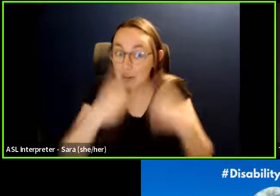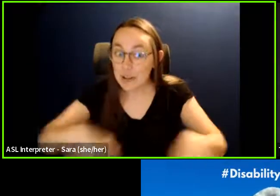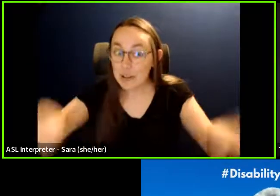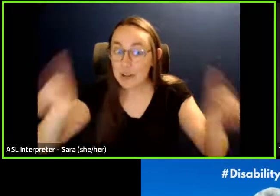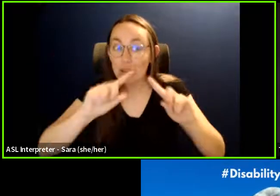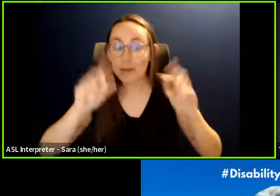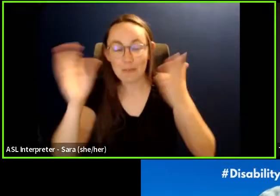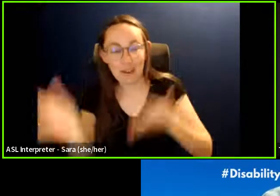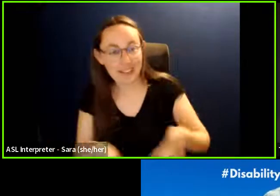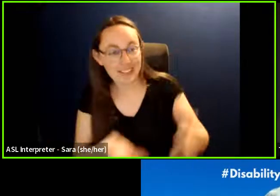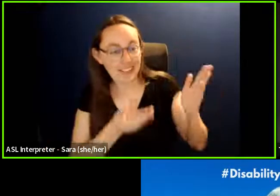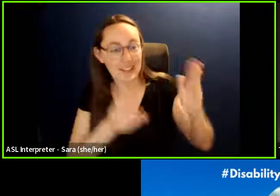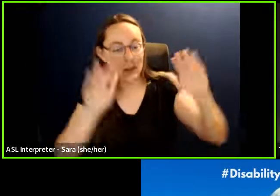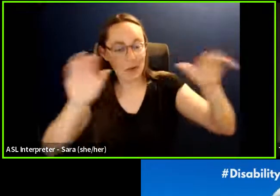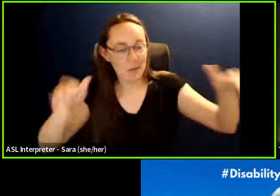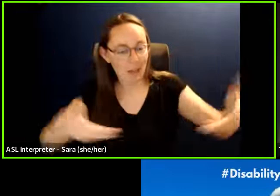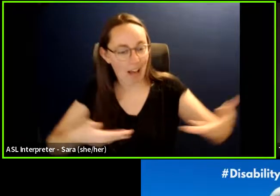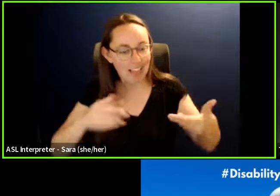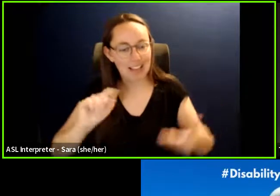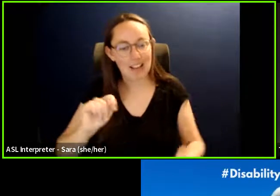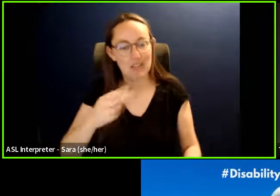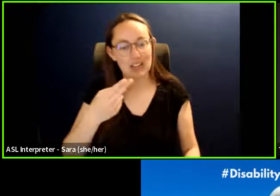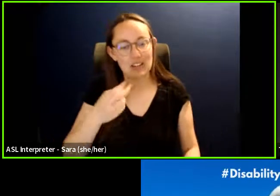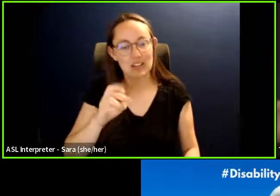welcoming Dr. Therese Willkomm.